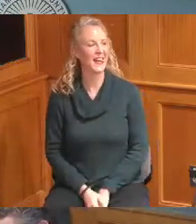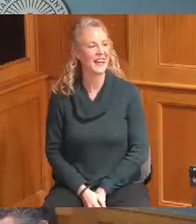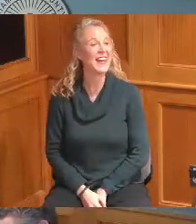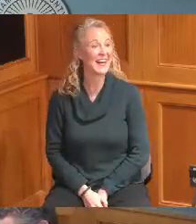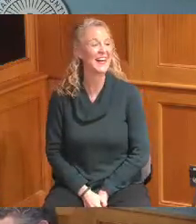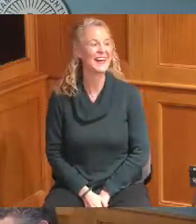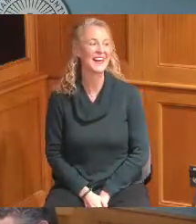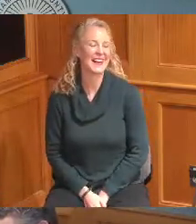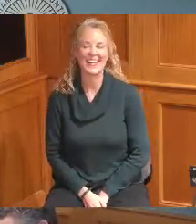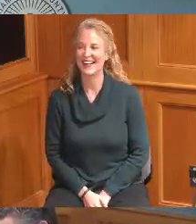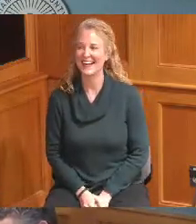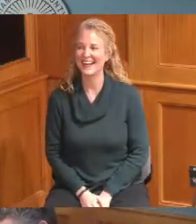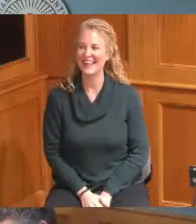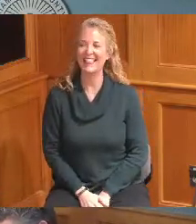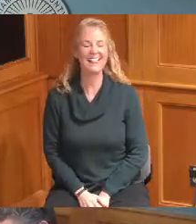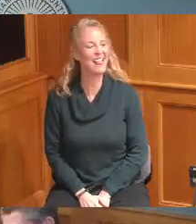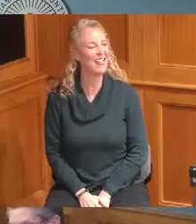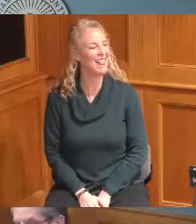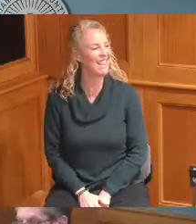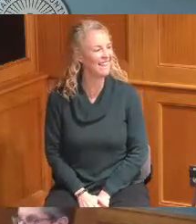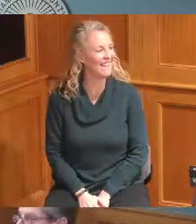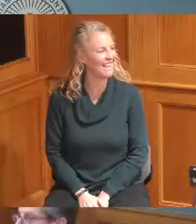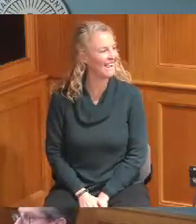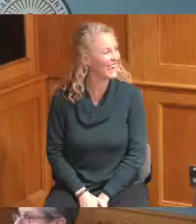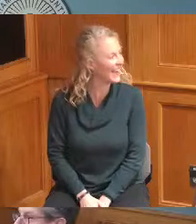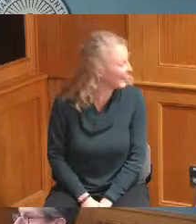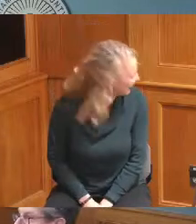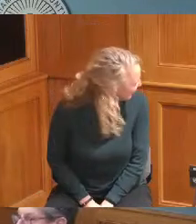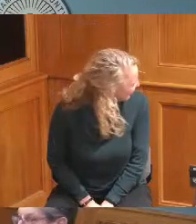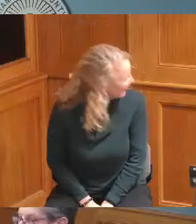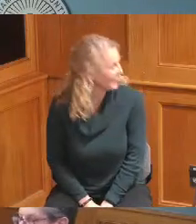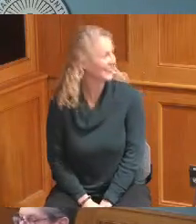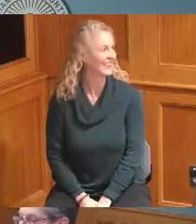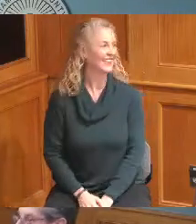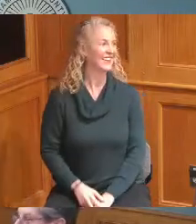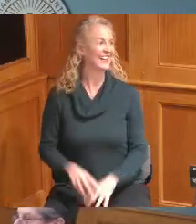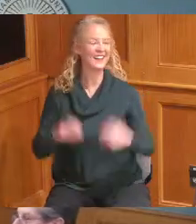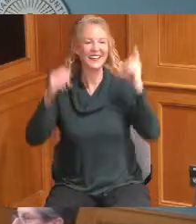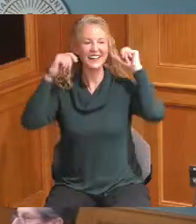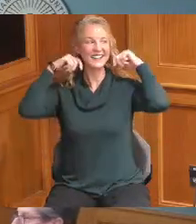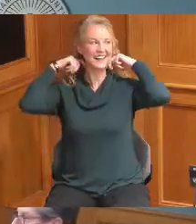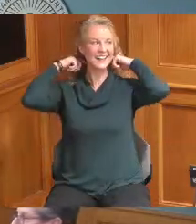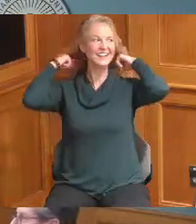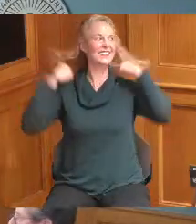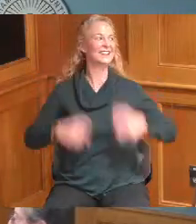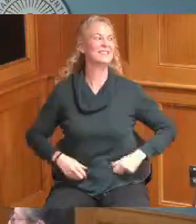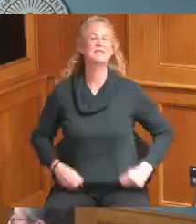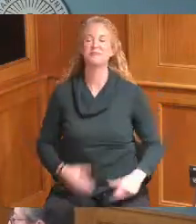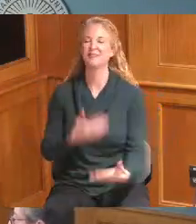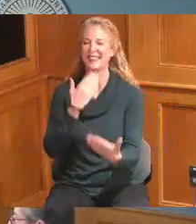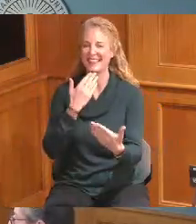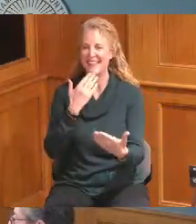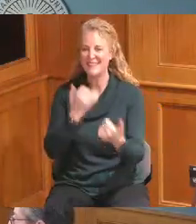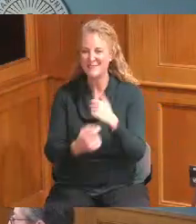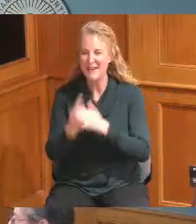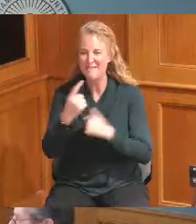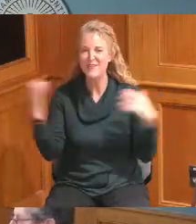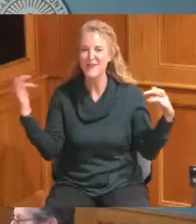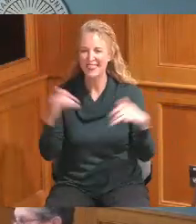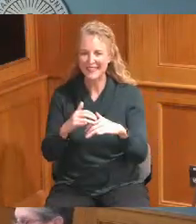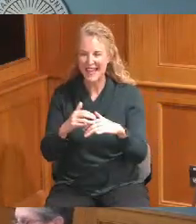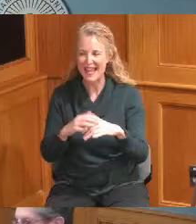No, we're just going to keep on going. Just keep on going. All right. Thank you again for everybody that came